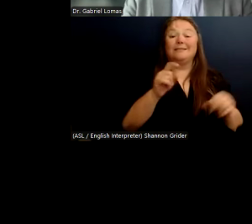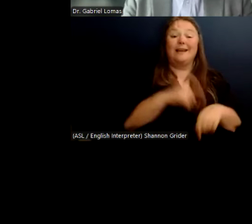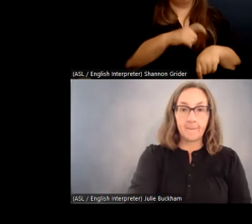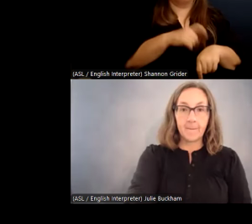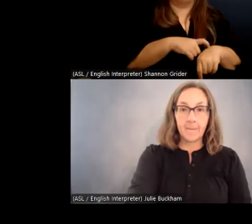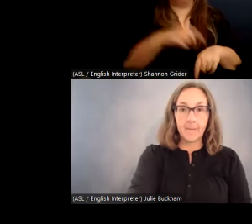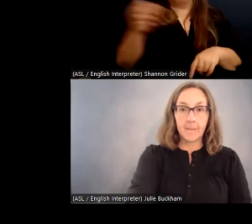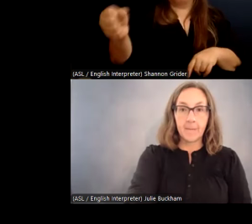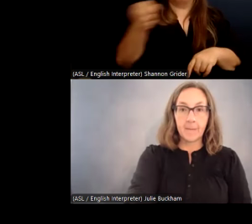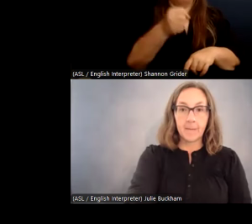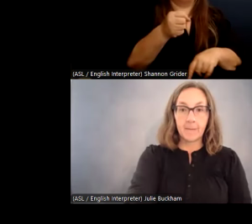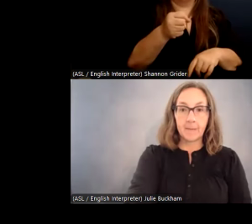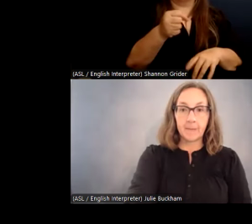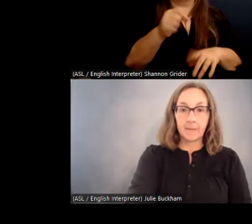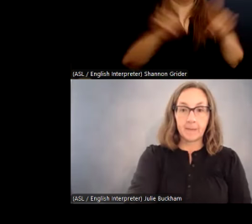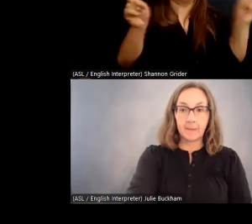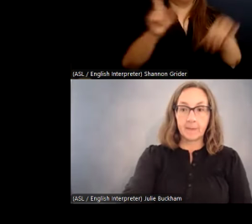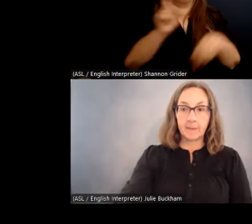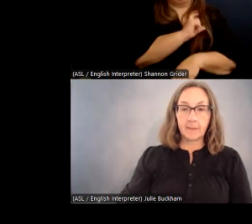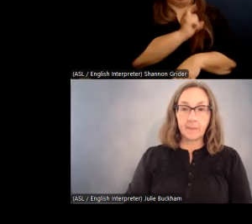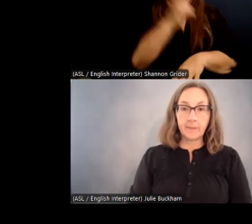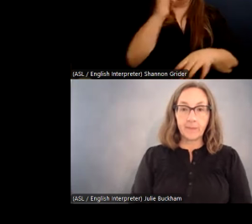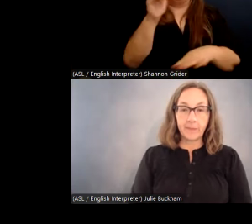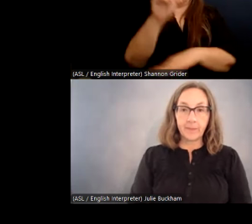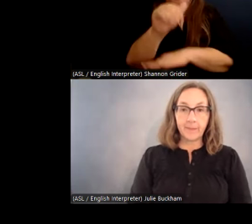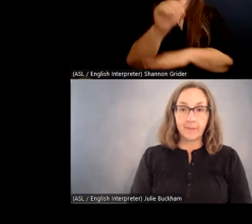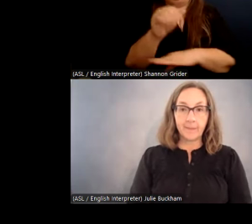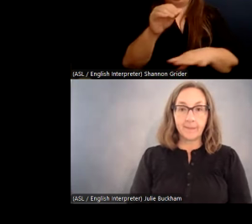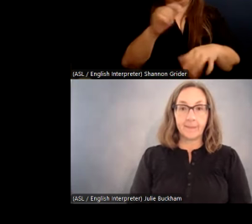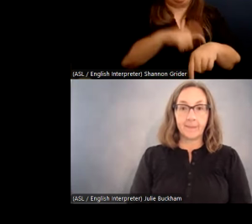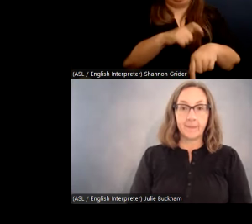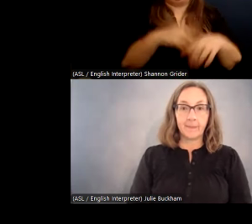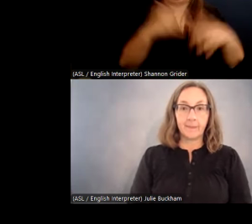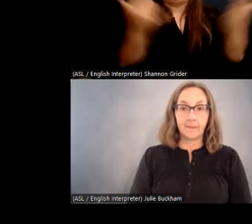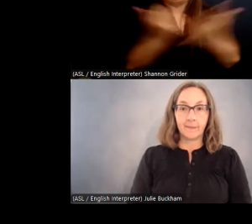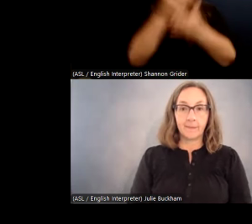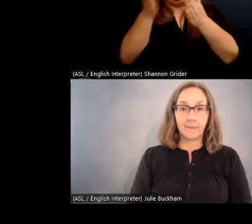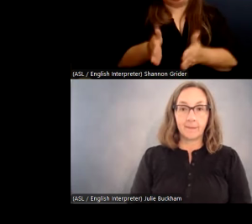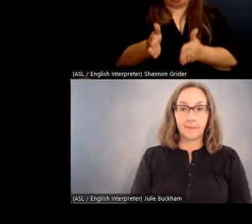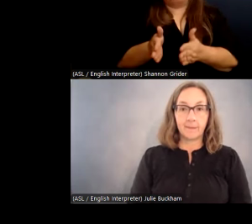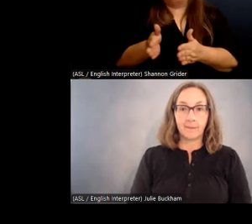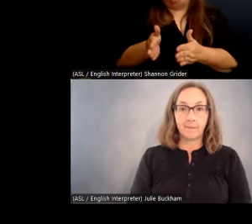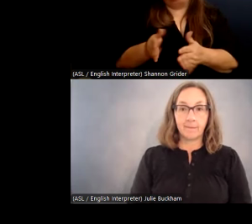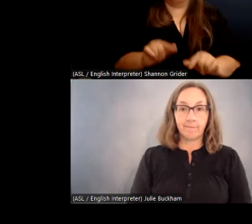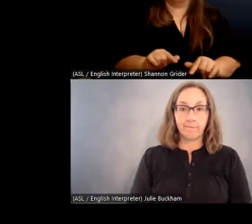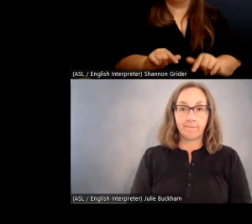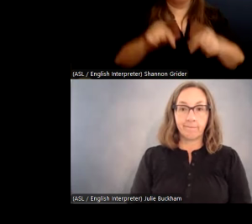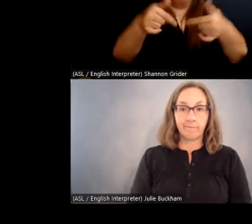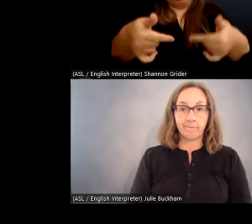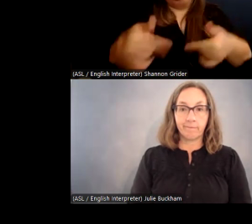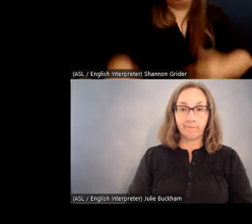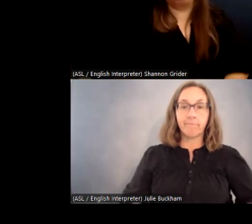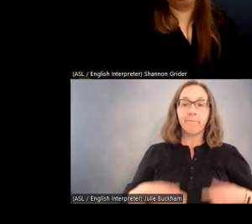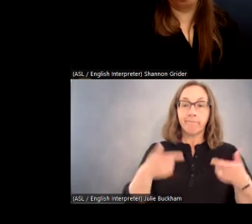the evening. And so an officer came who had never come to the school before. And unbeknownst to us, instead of just taking